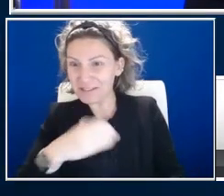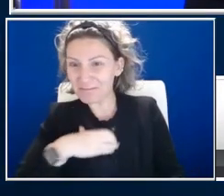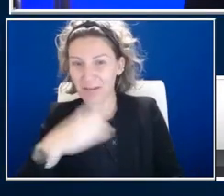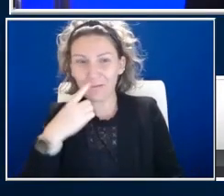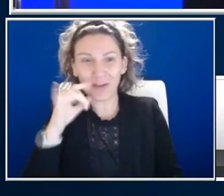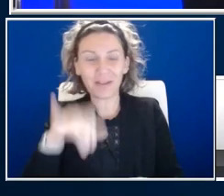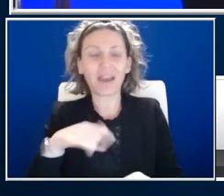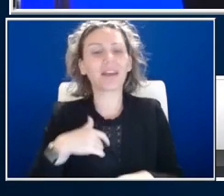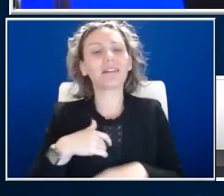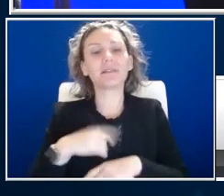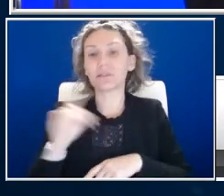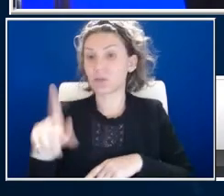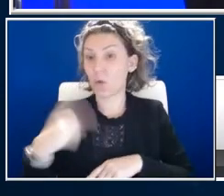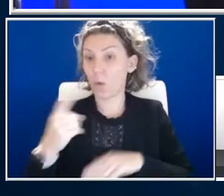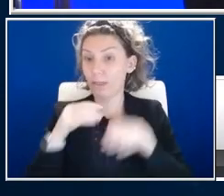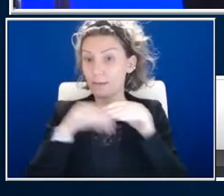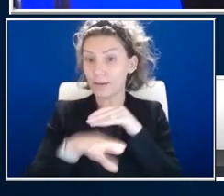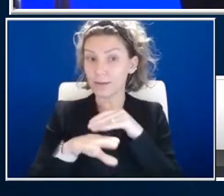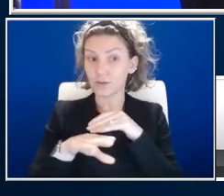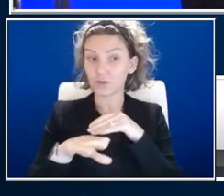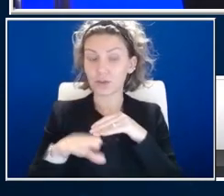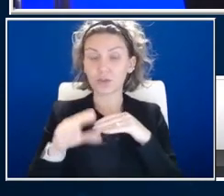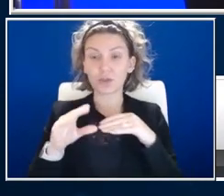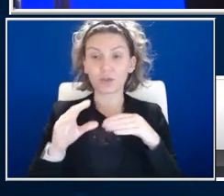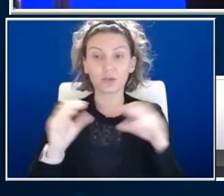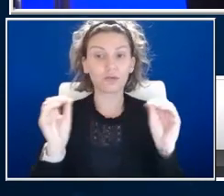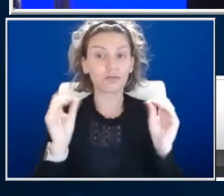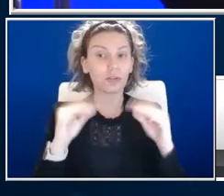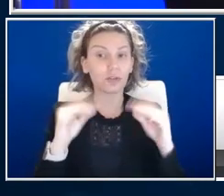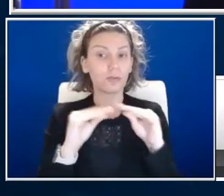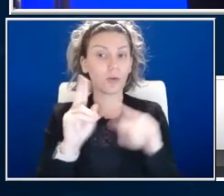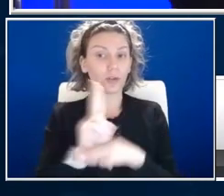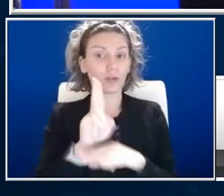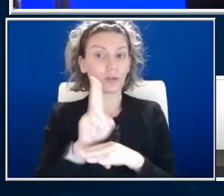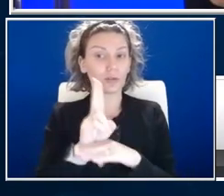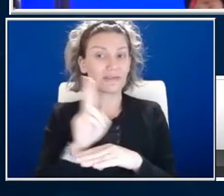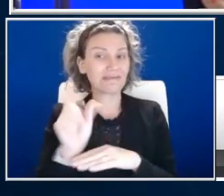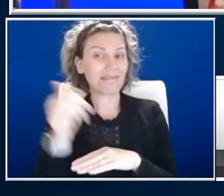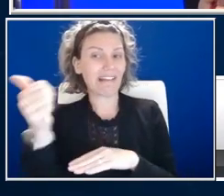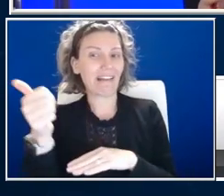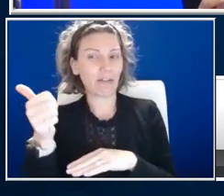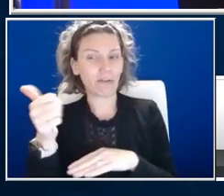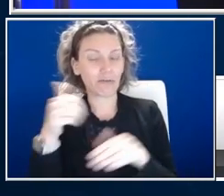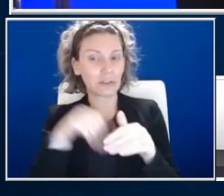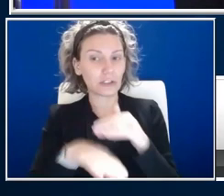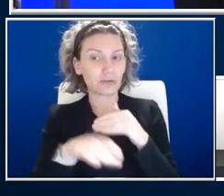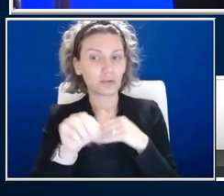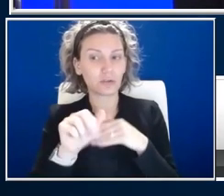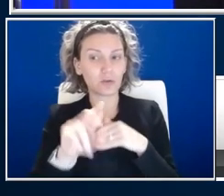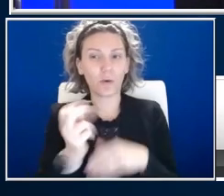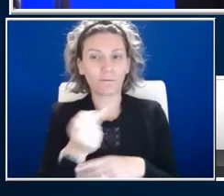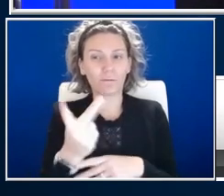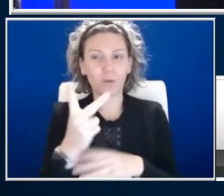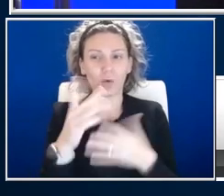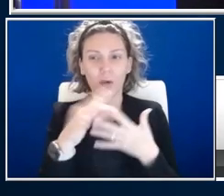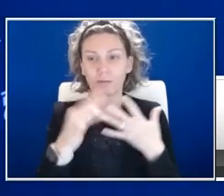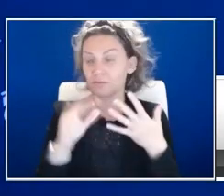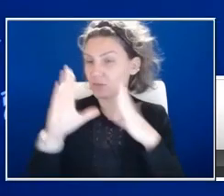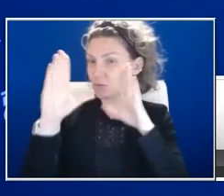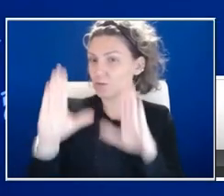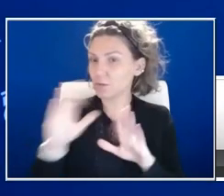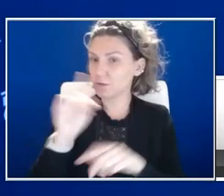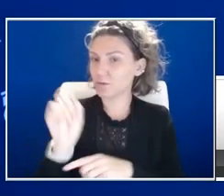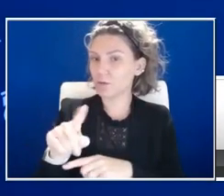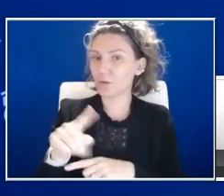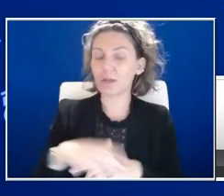only entrance? They will no longer be using any of the other entrances, or will they have a couple of options? That's a great question. Yeah, so if they're being dropped